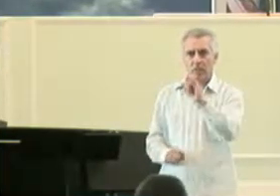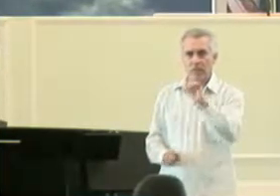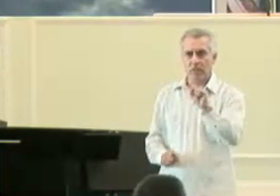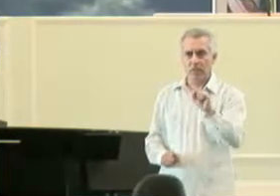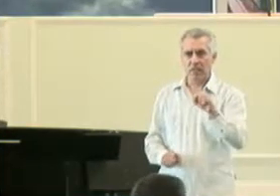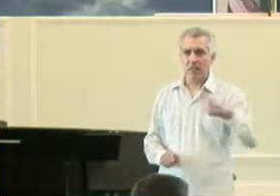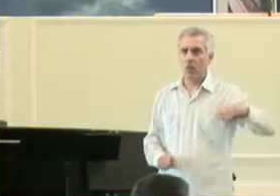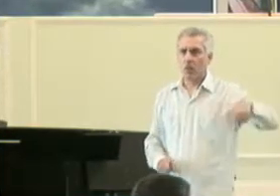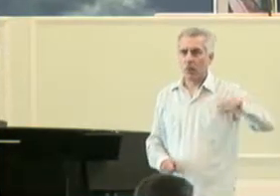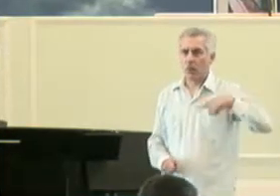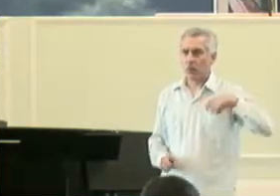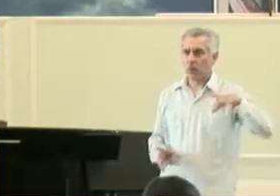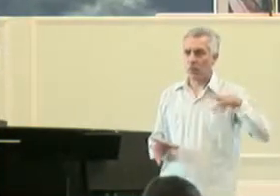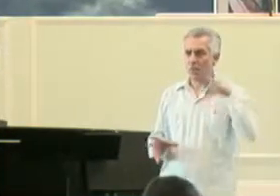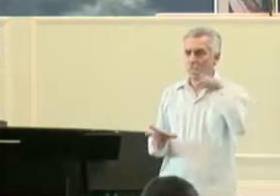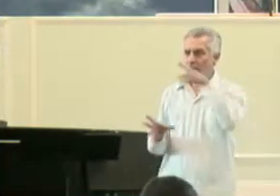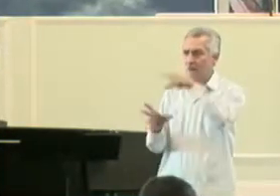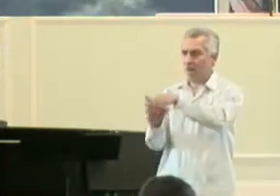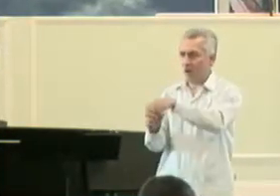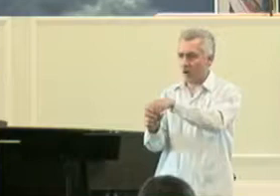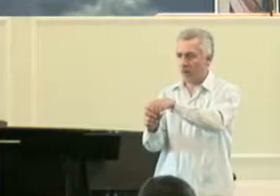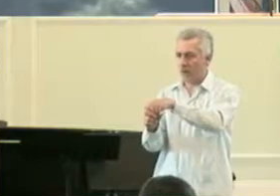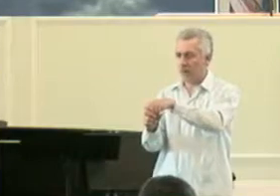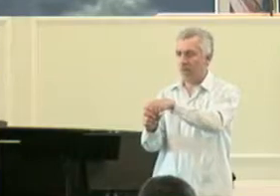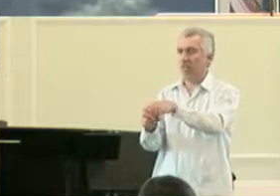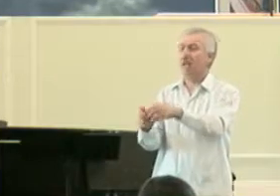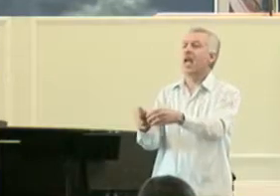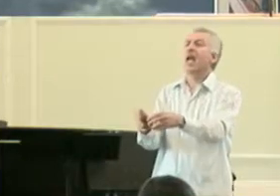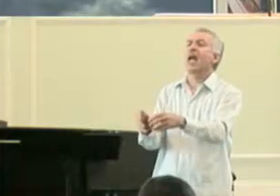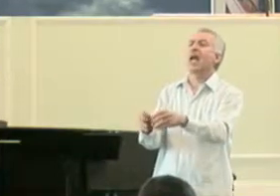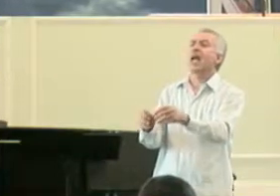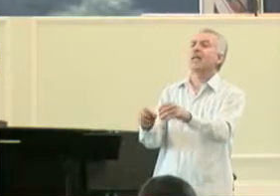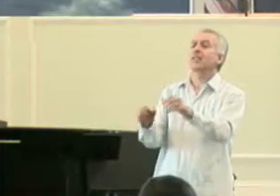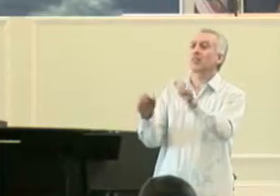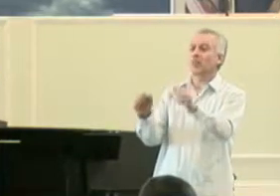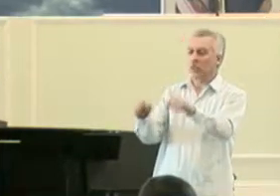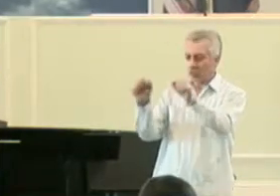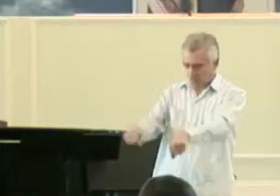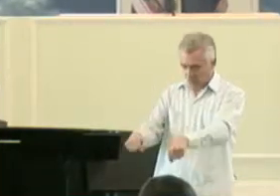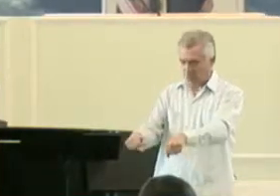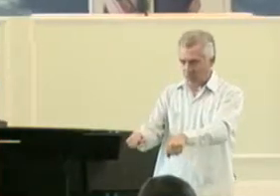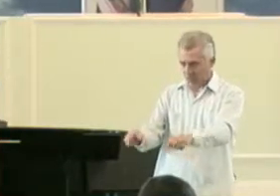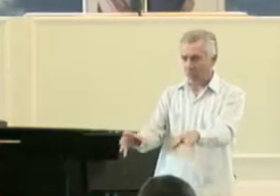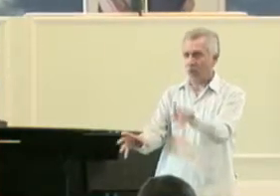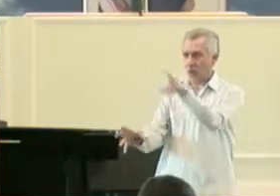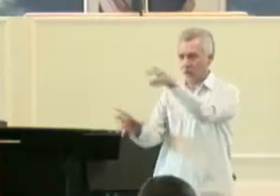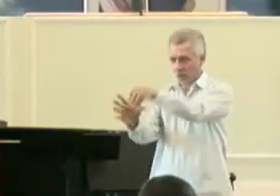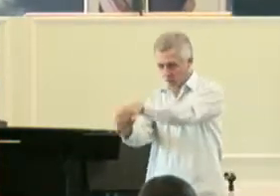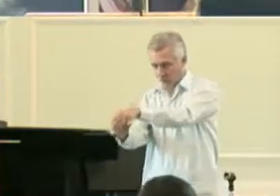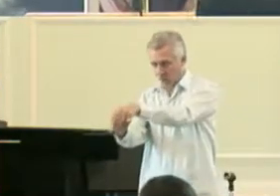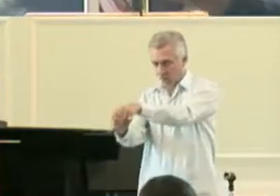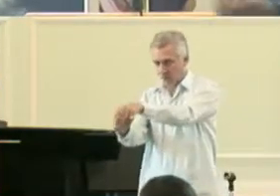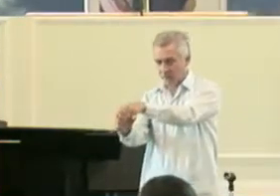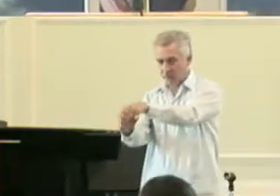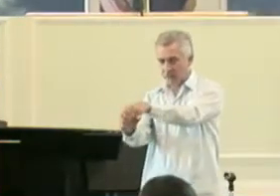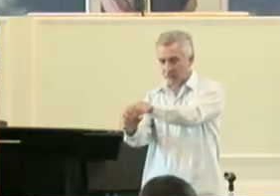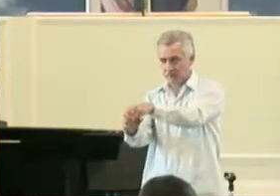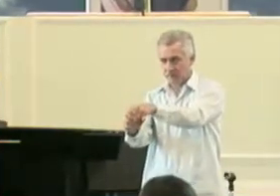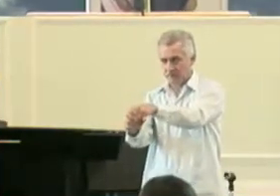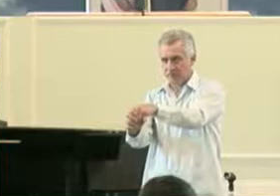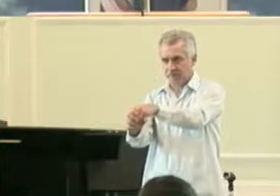engaged and involved as much as we can in everything that we do here in the